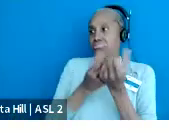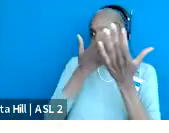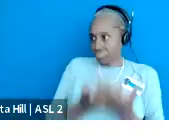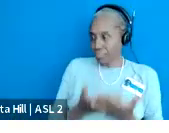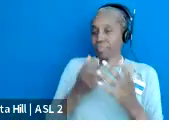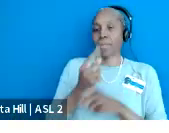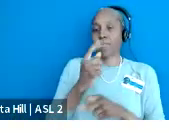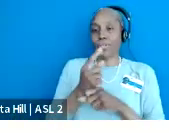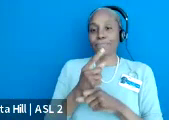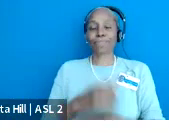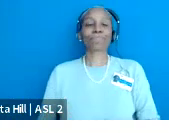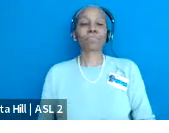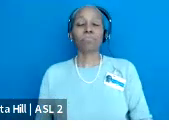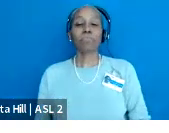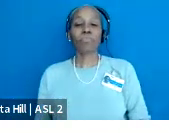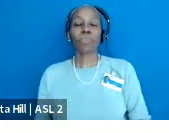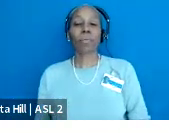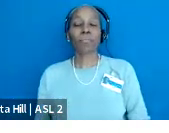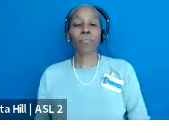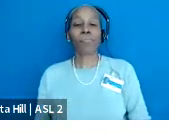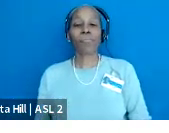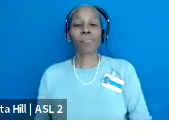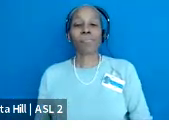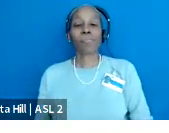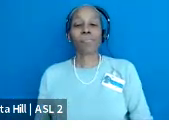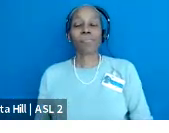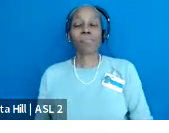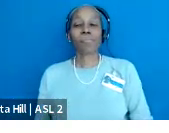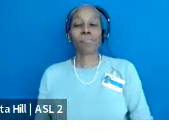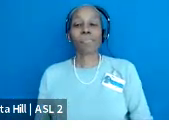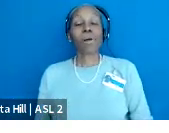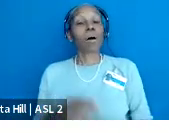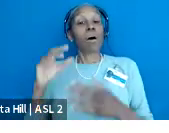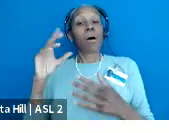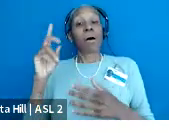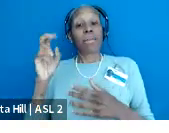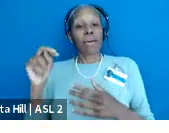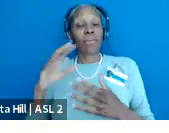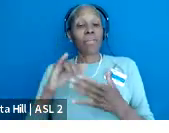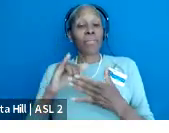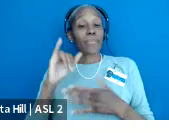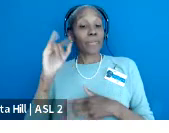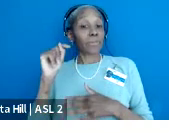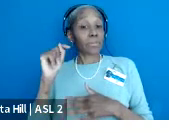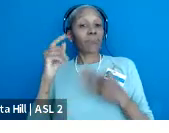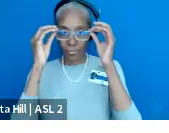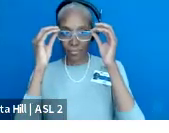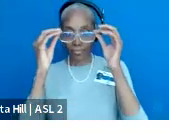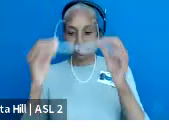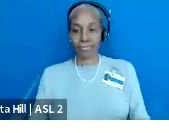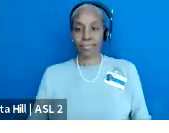year. And so that is, I think that's it. Let's take a